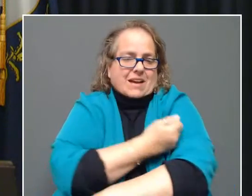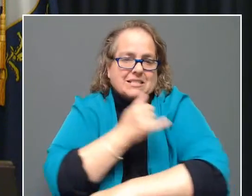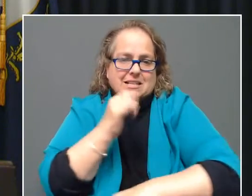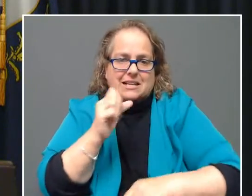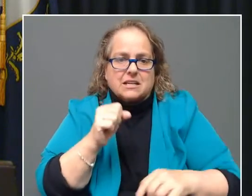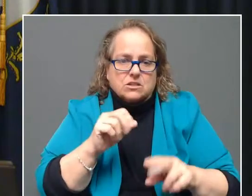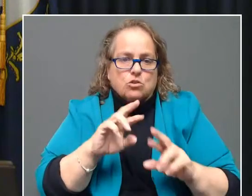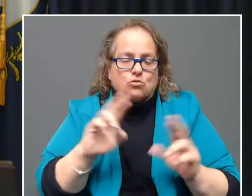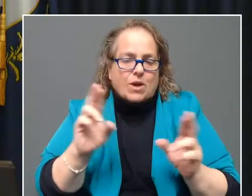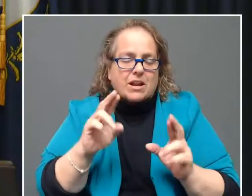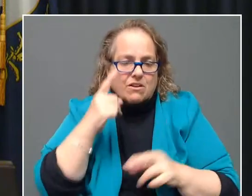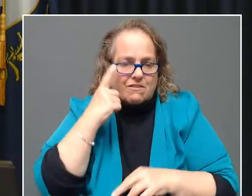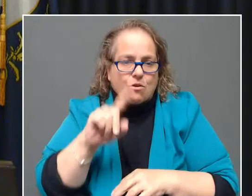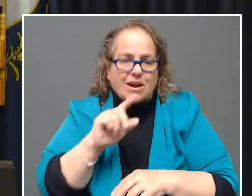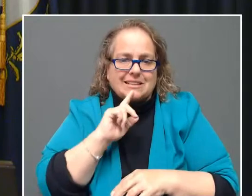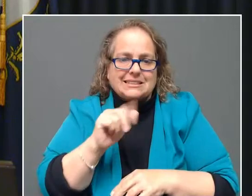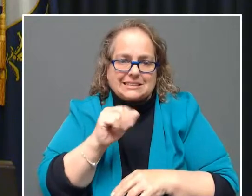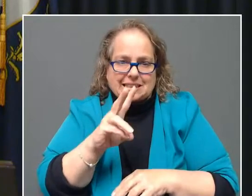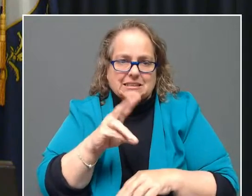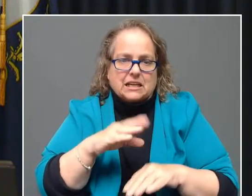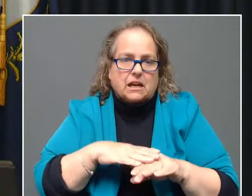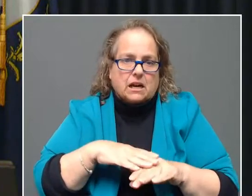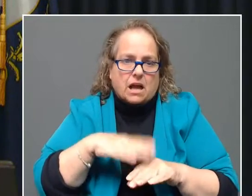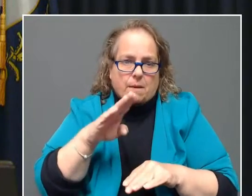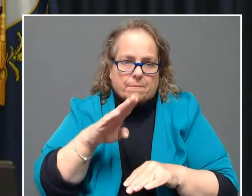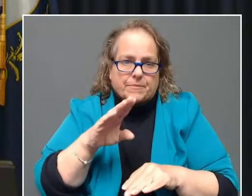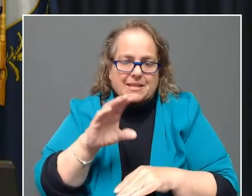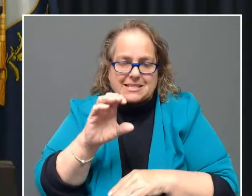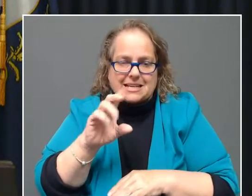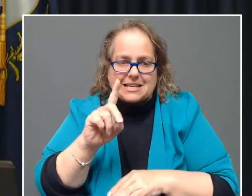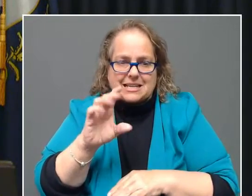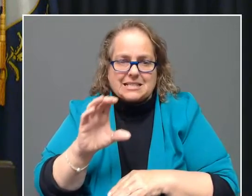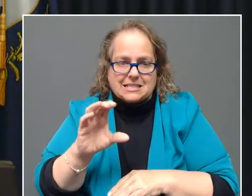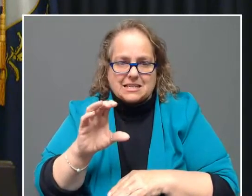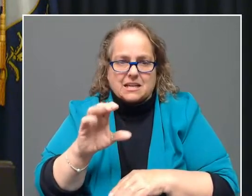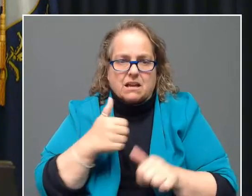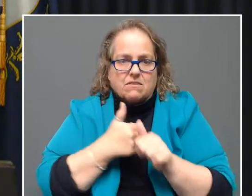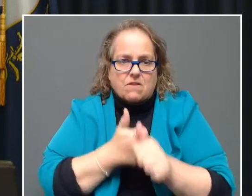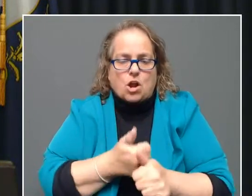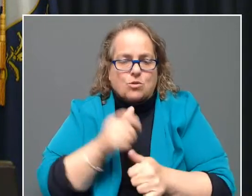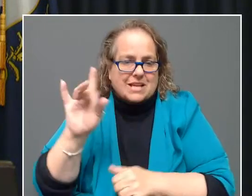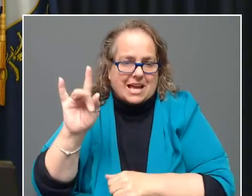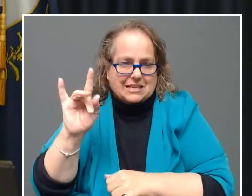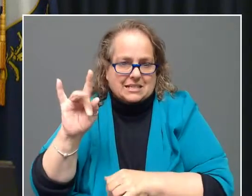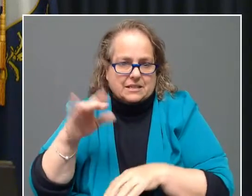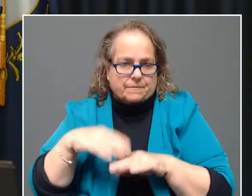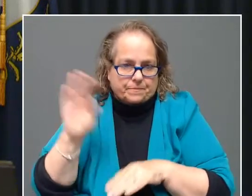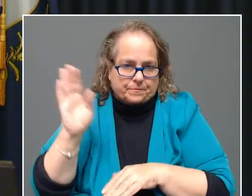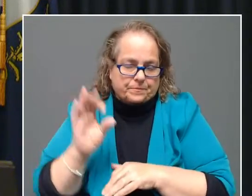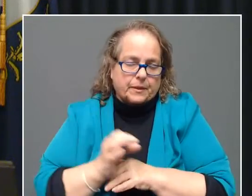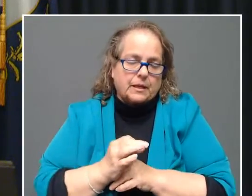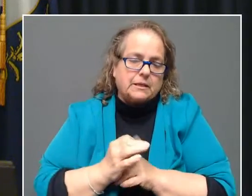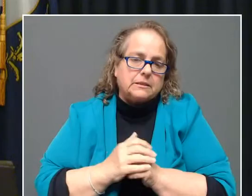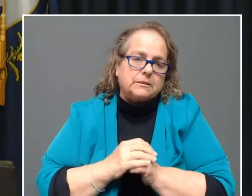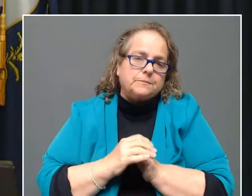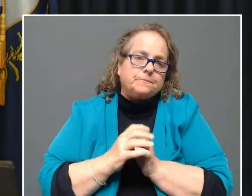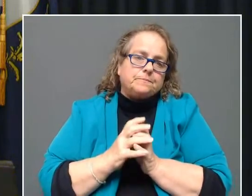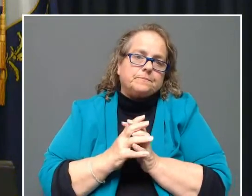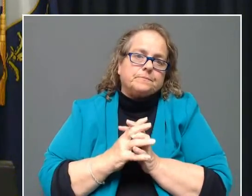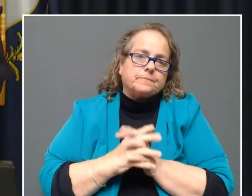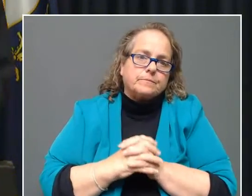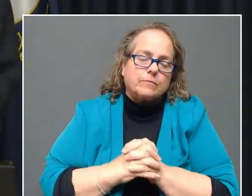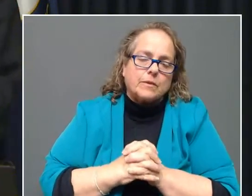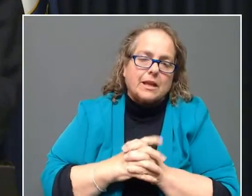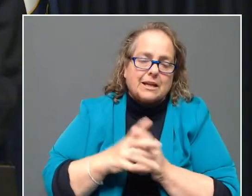individuals 16 and up. CDC, I think, goes by 18 in their statistics. Let's look at